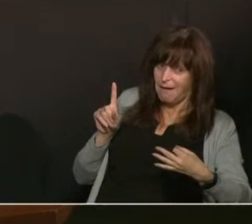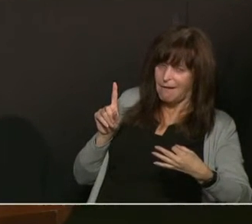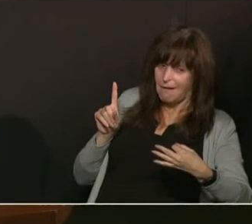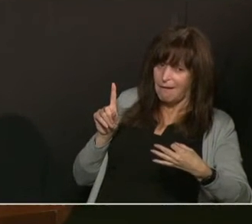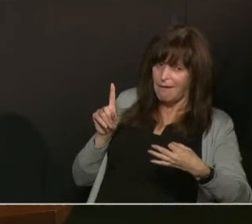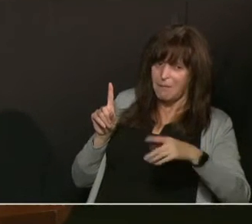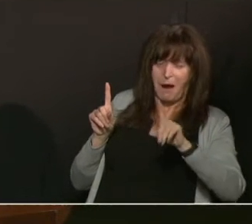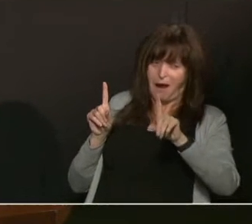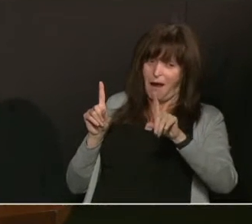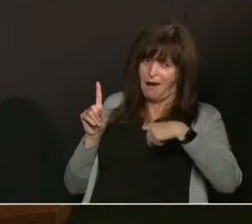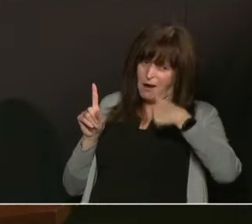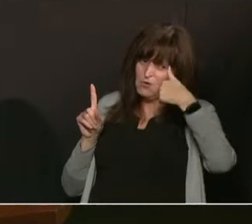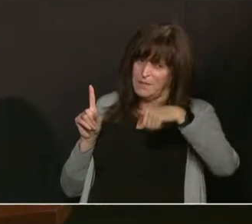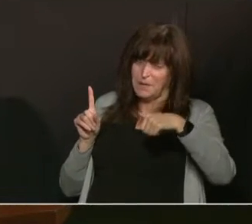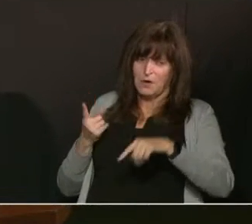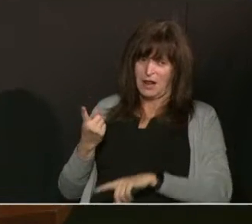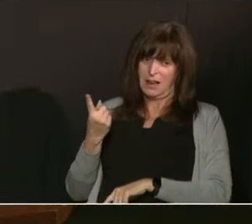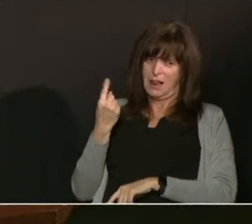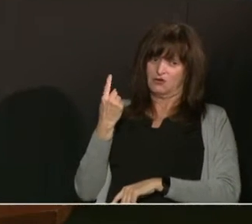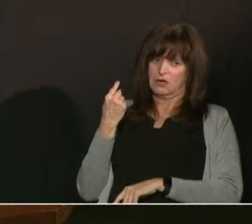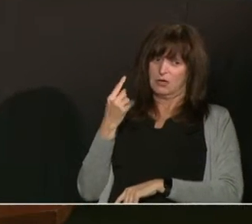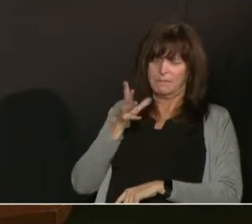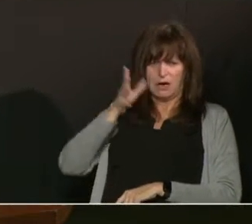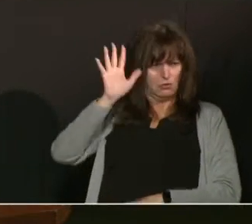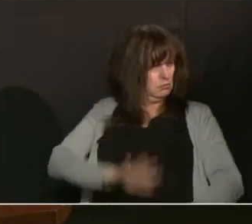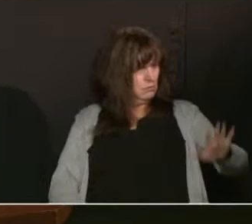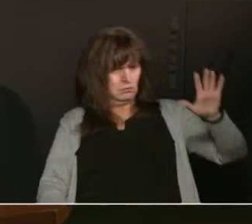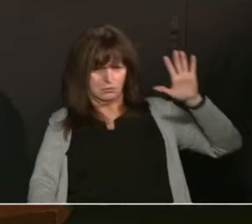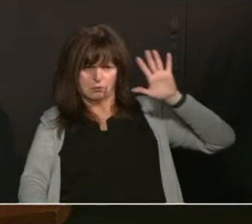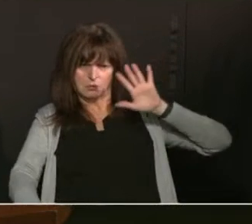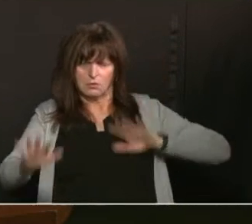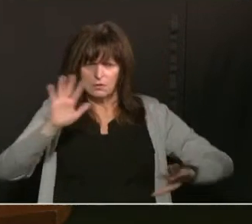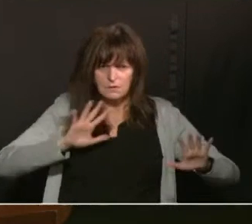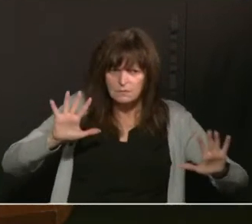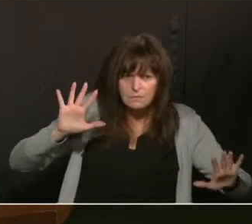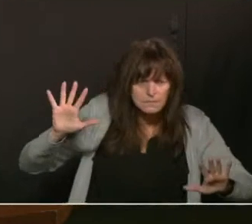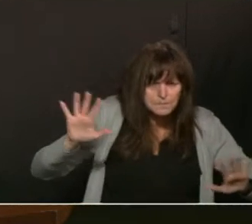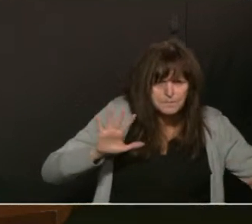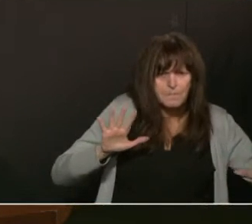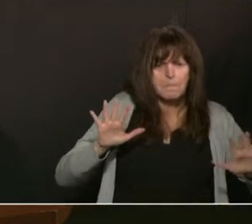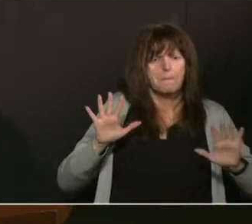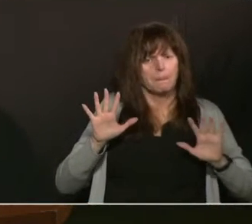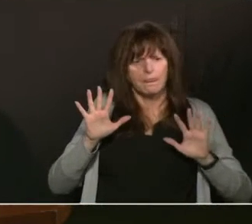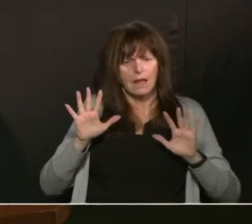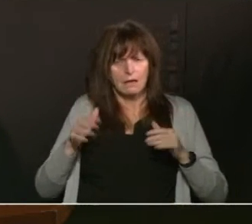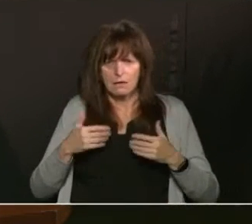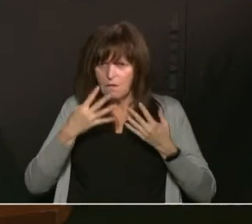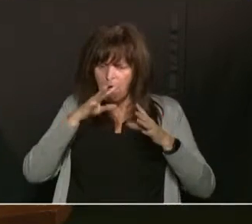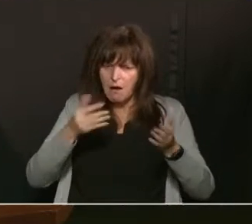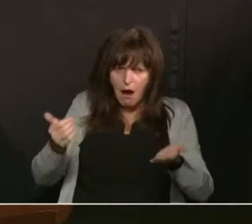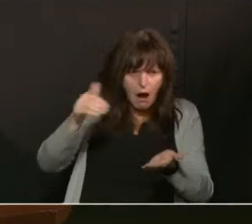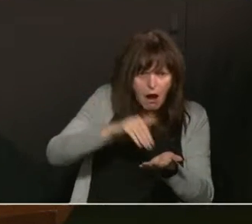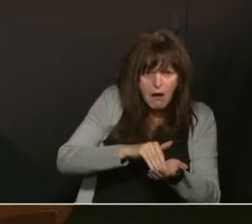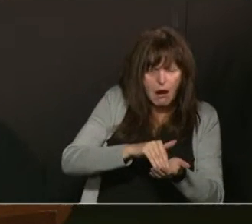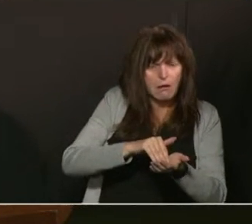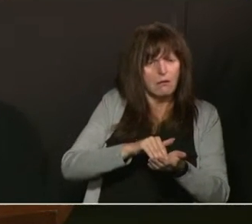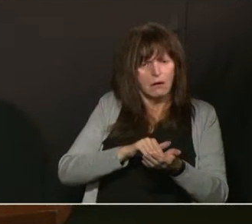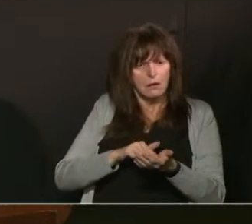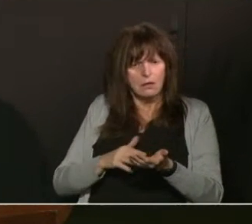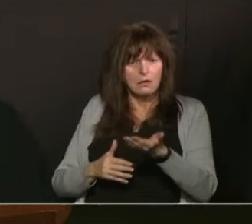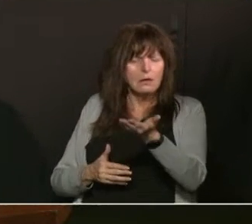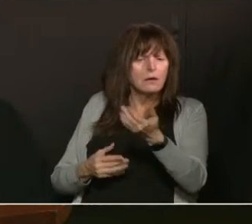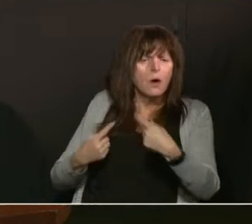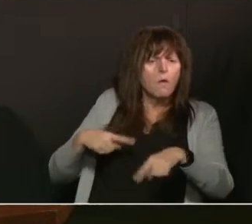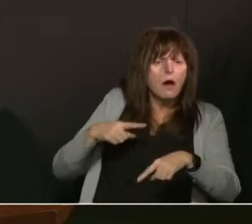were caught off guard for the last minute, and surely they don't want to be again. So is there a date that you're targeting for when a declaration can be made about the